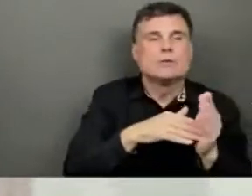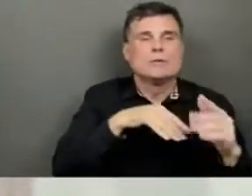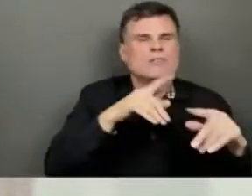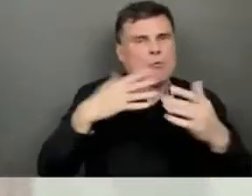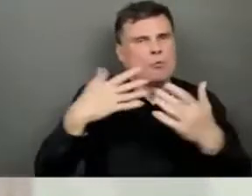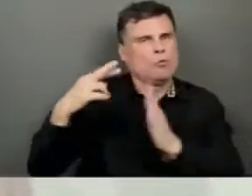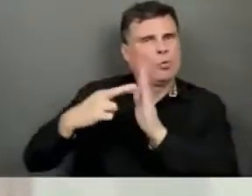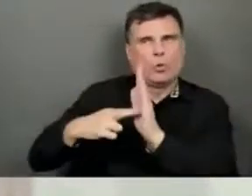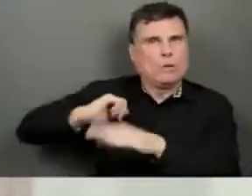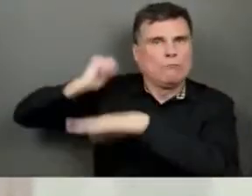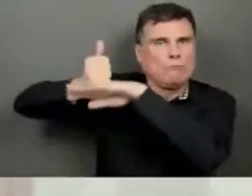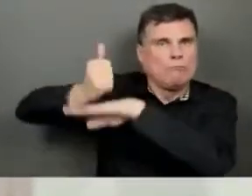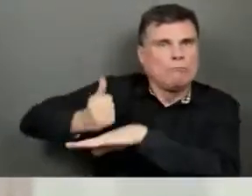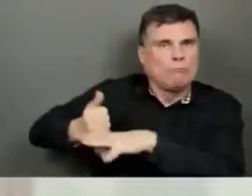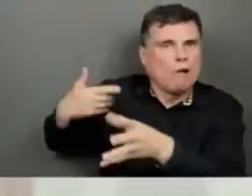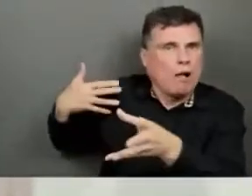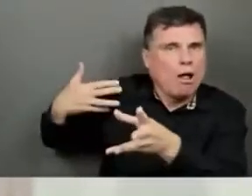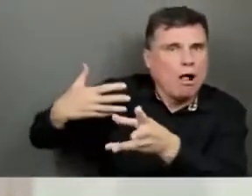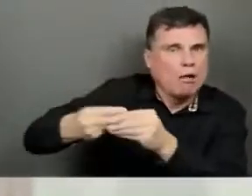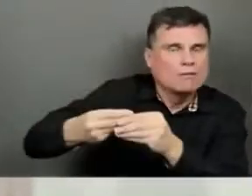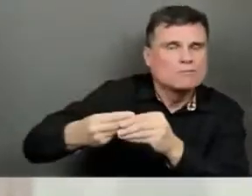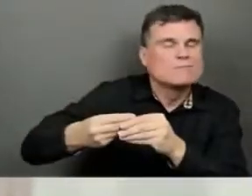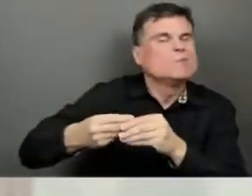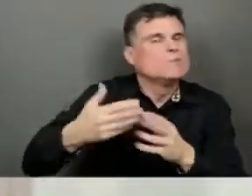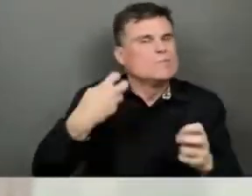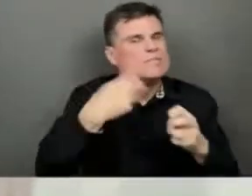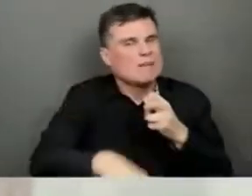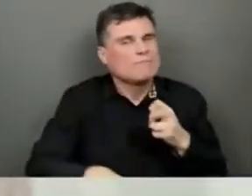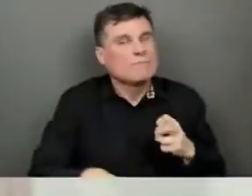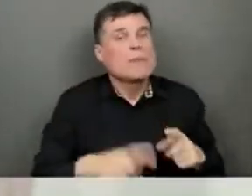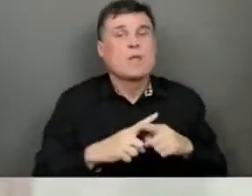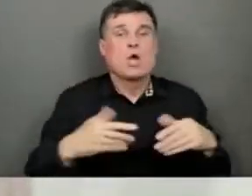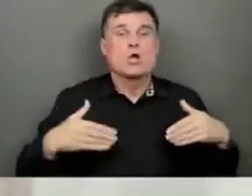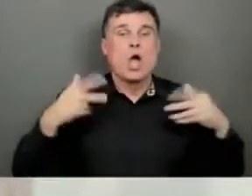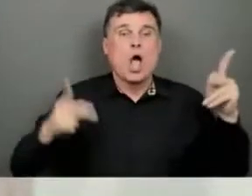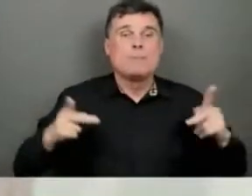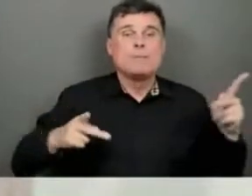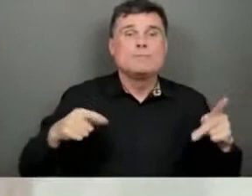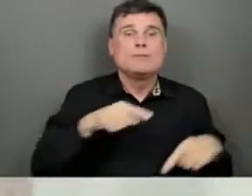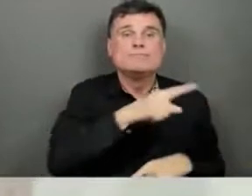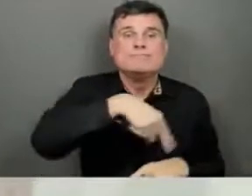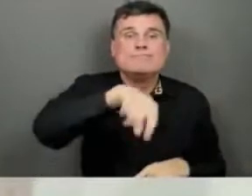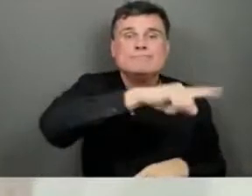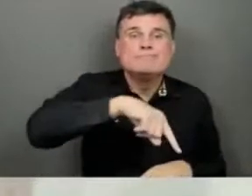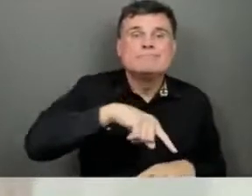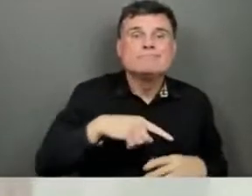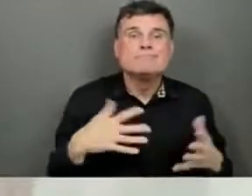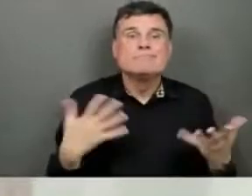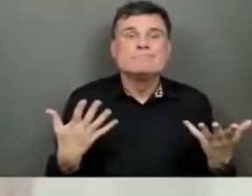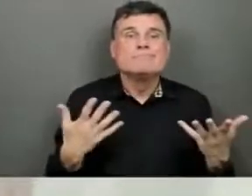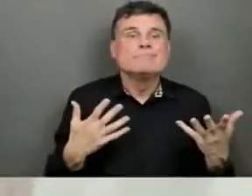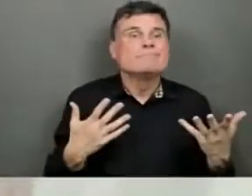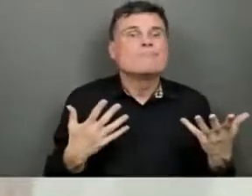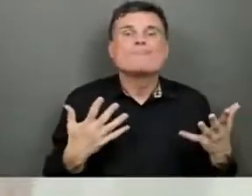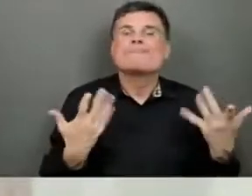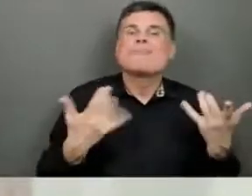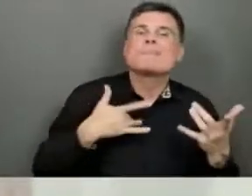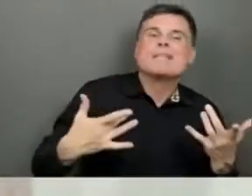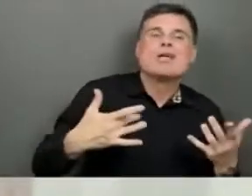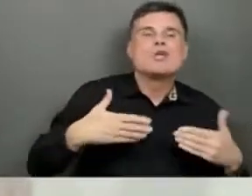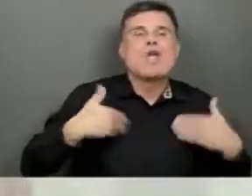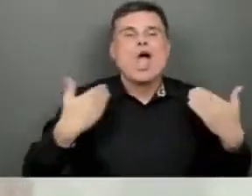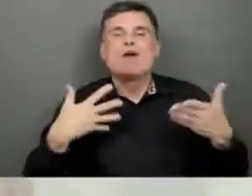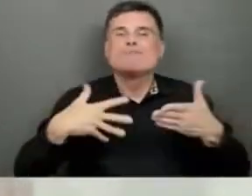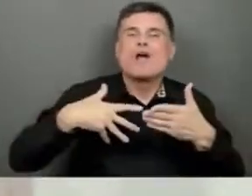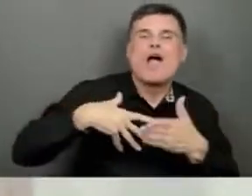at times in their lives when these milestones that mark changes and transitions have not been